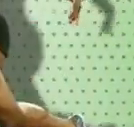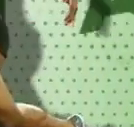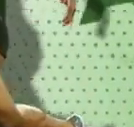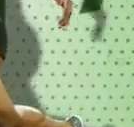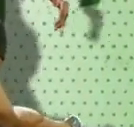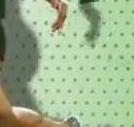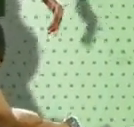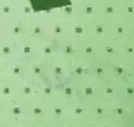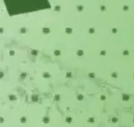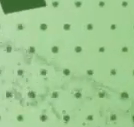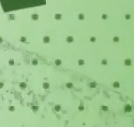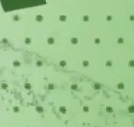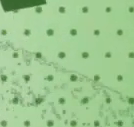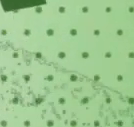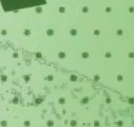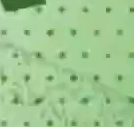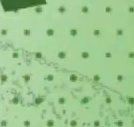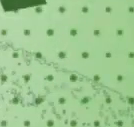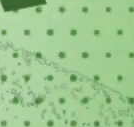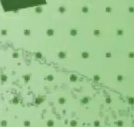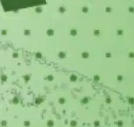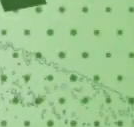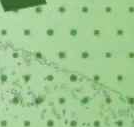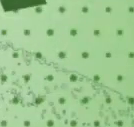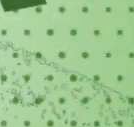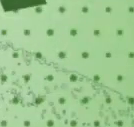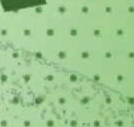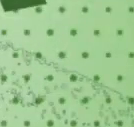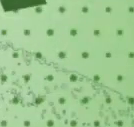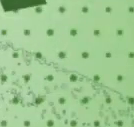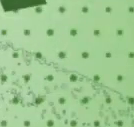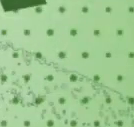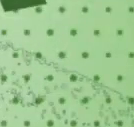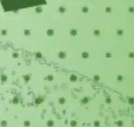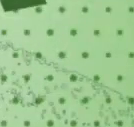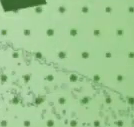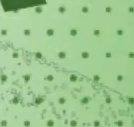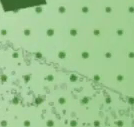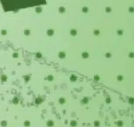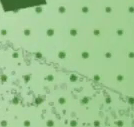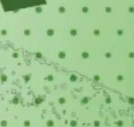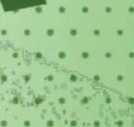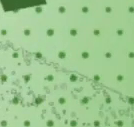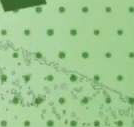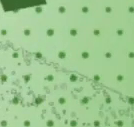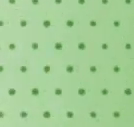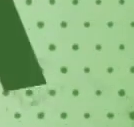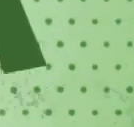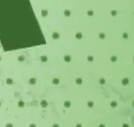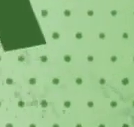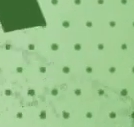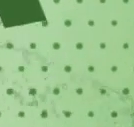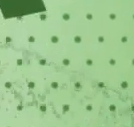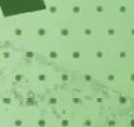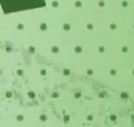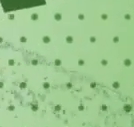Sports News brought to you by Safaricom, a proud sponsor of Team Kenya at the Olympics.